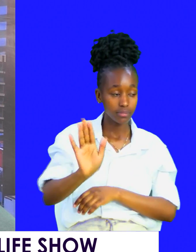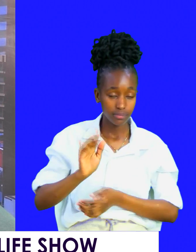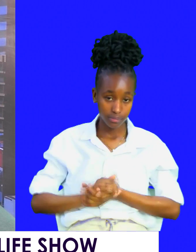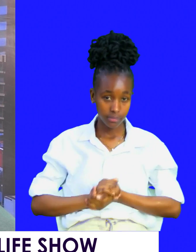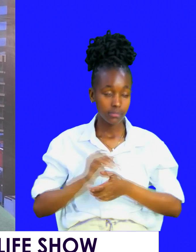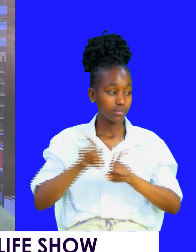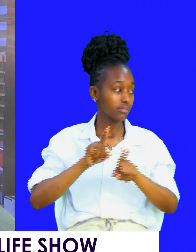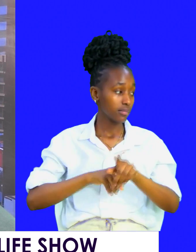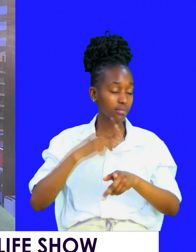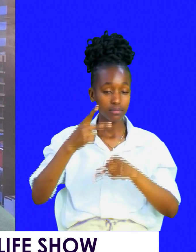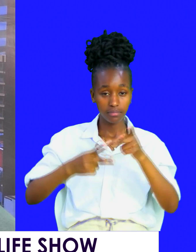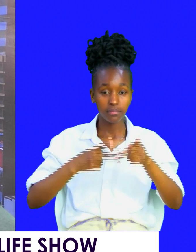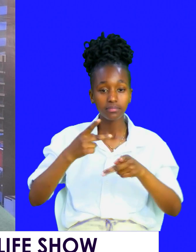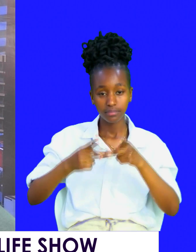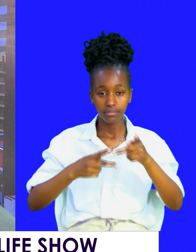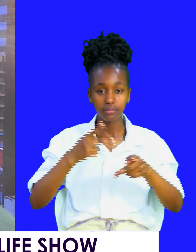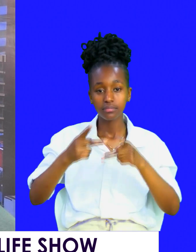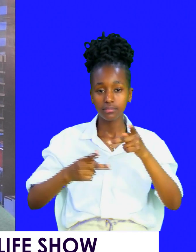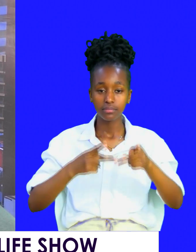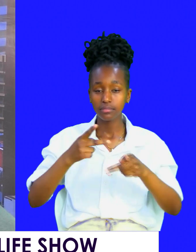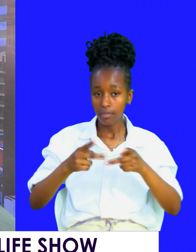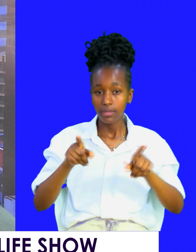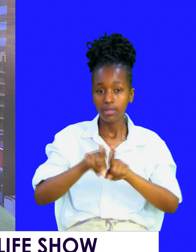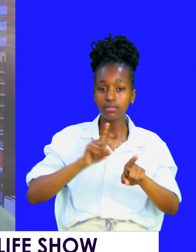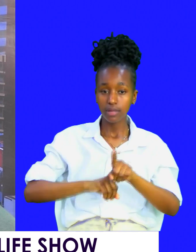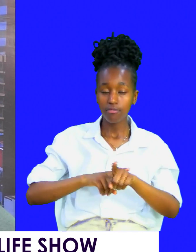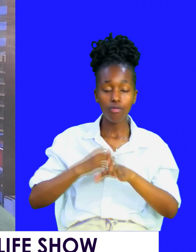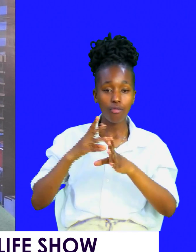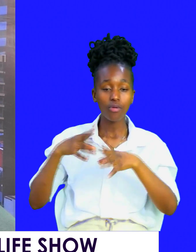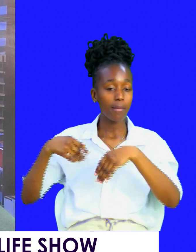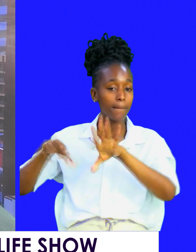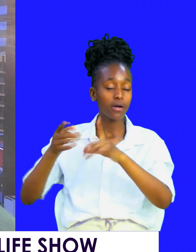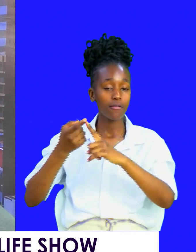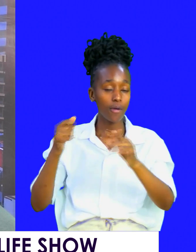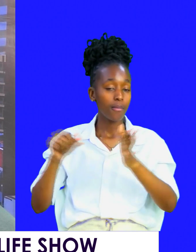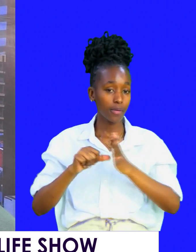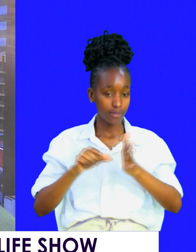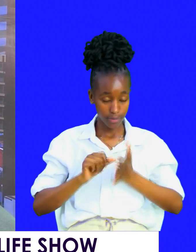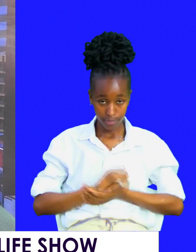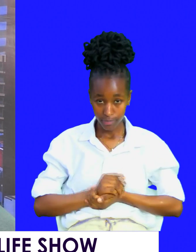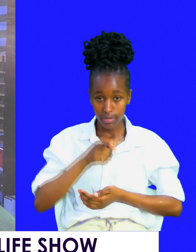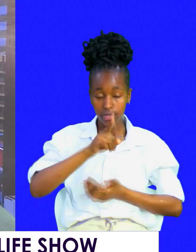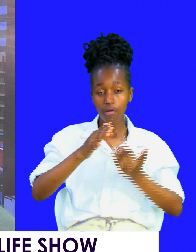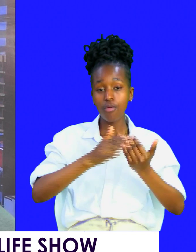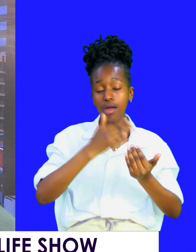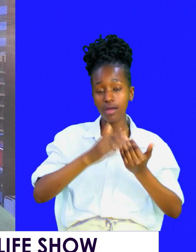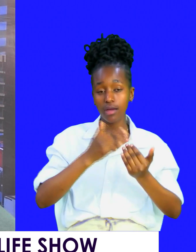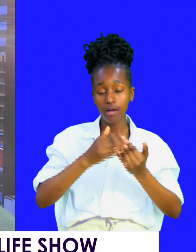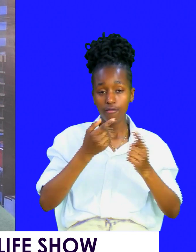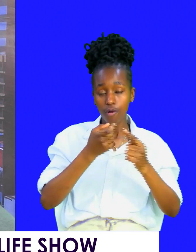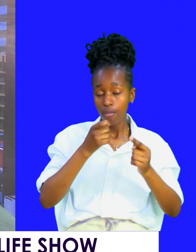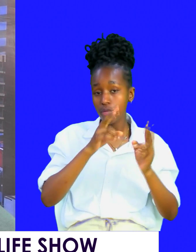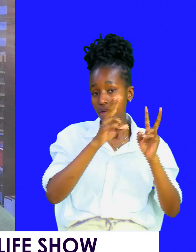your progress. You take care of your coming out of trouble. You know, you take care of your coming out of